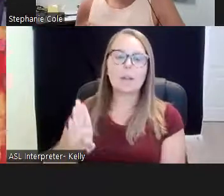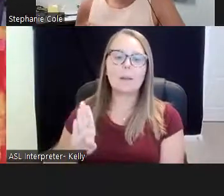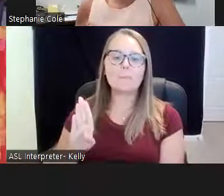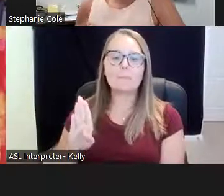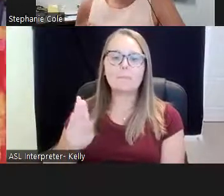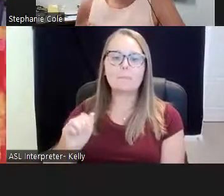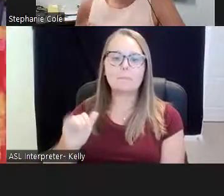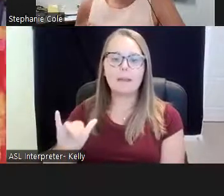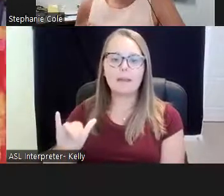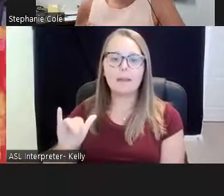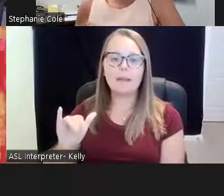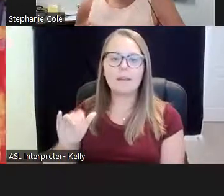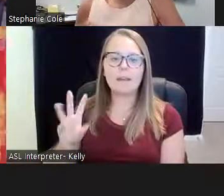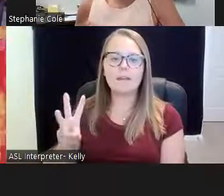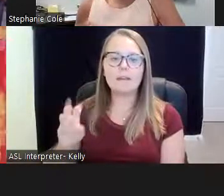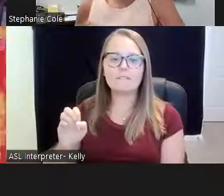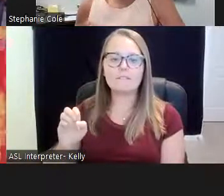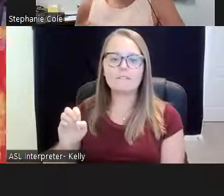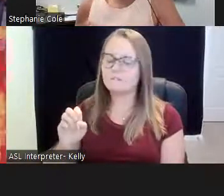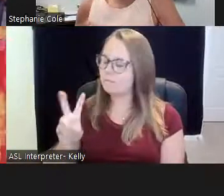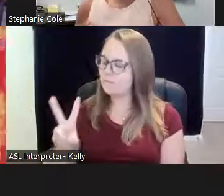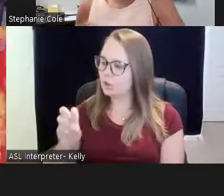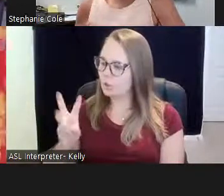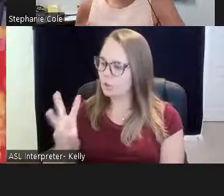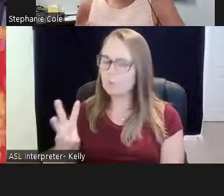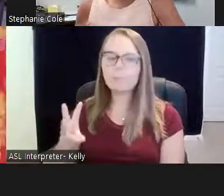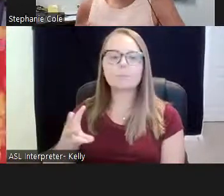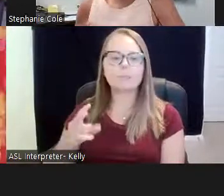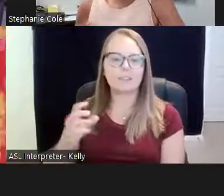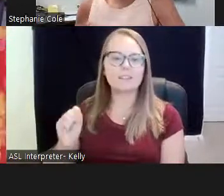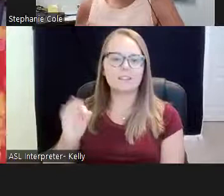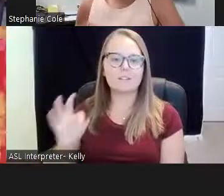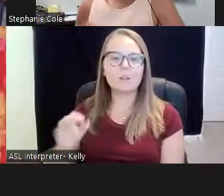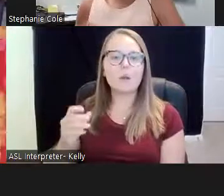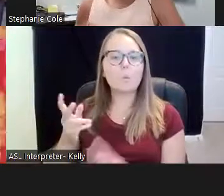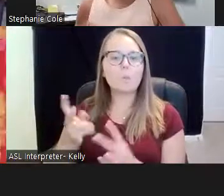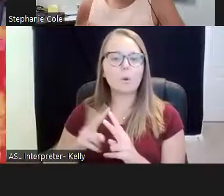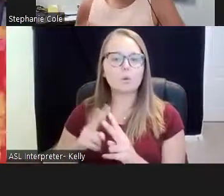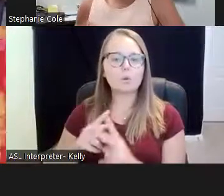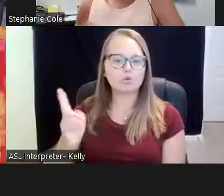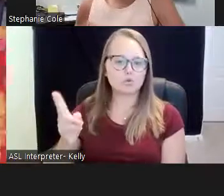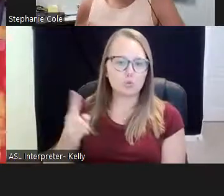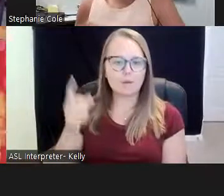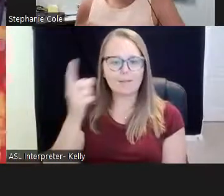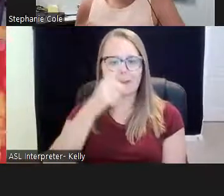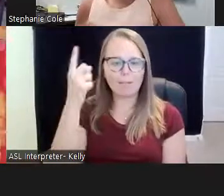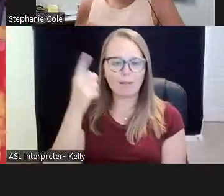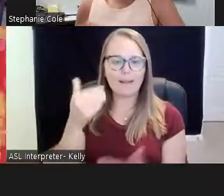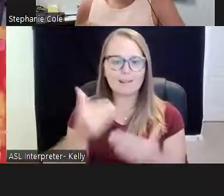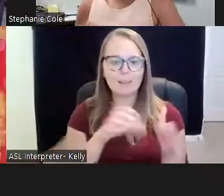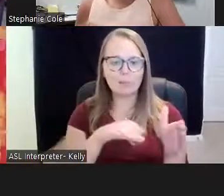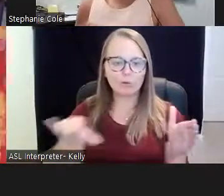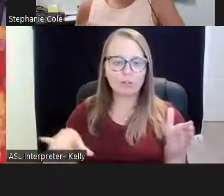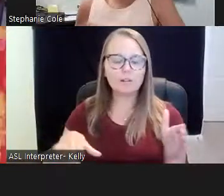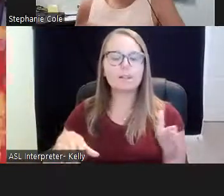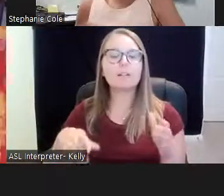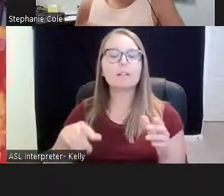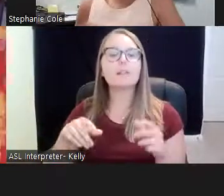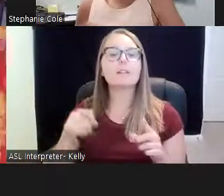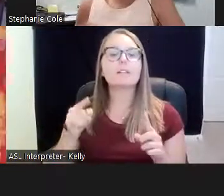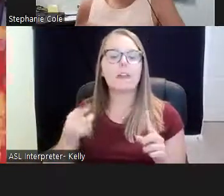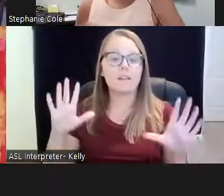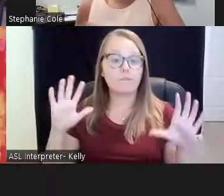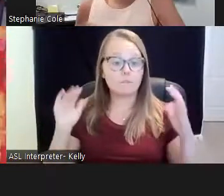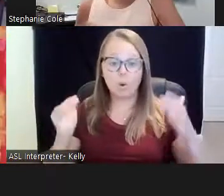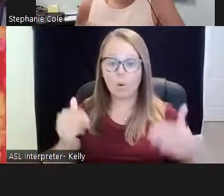Western Addition neighborhoods of San Francisco, both of which are historically Black neighborhoods. Bayview Senior Services are